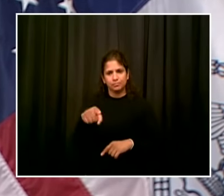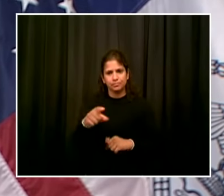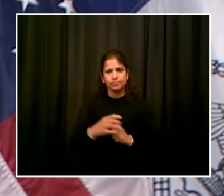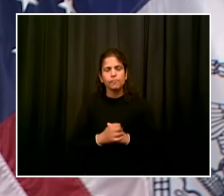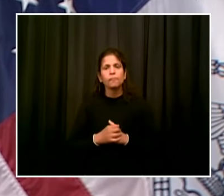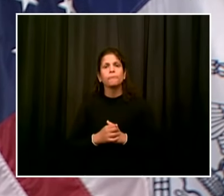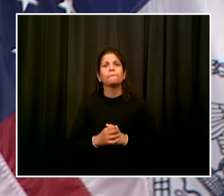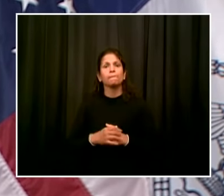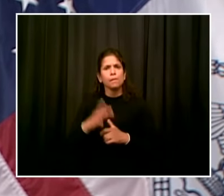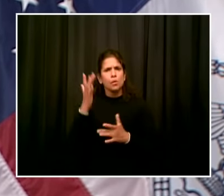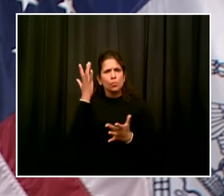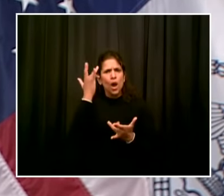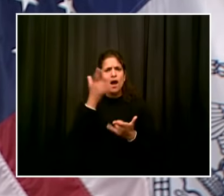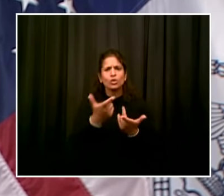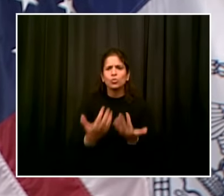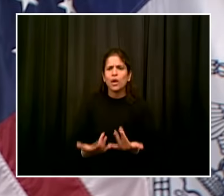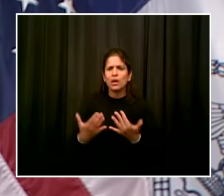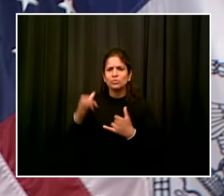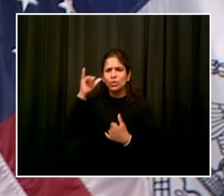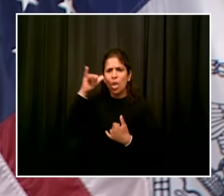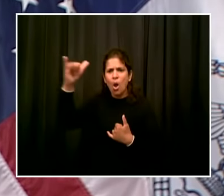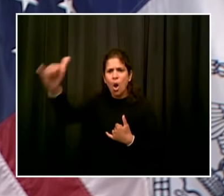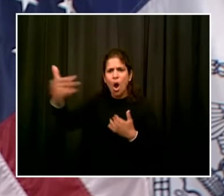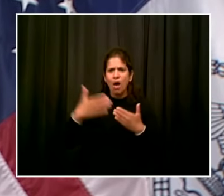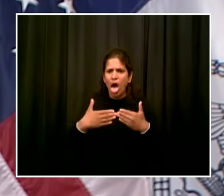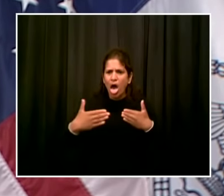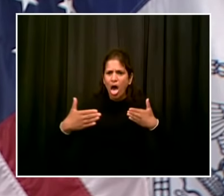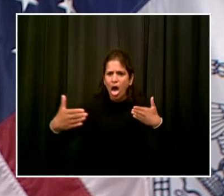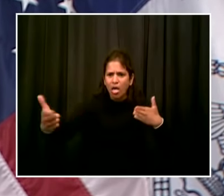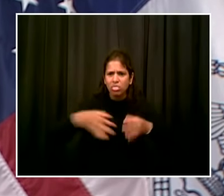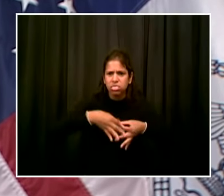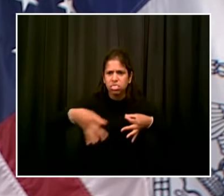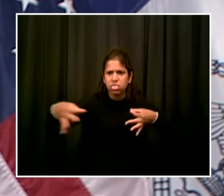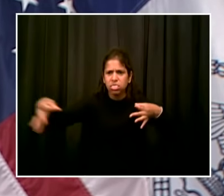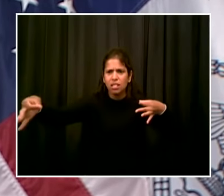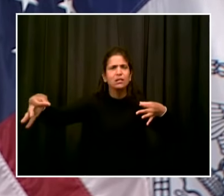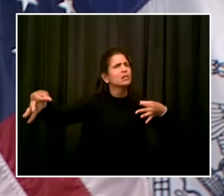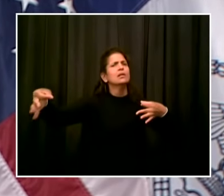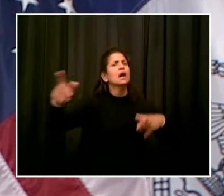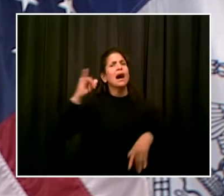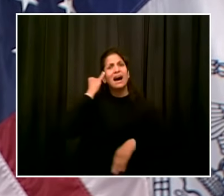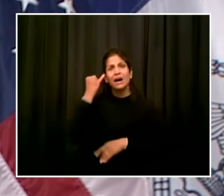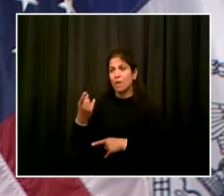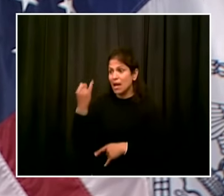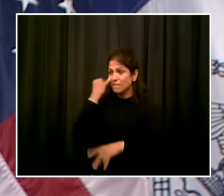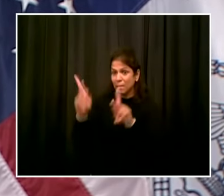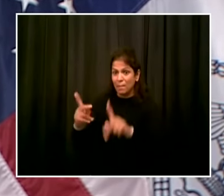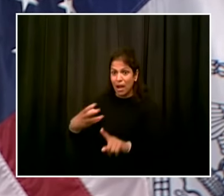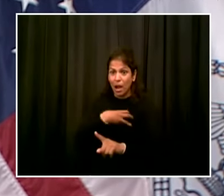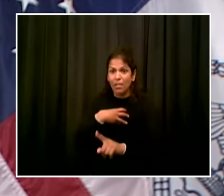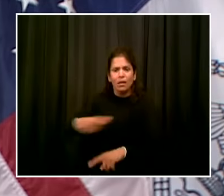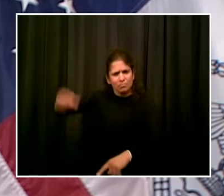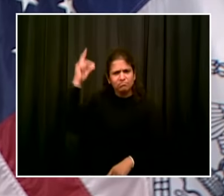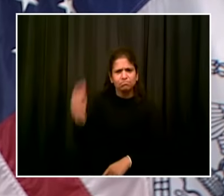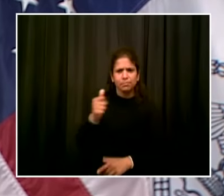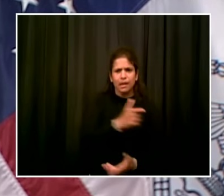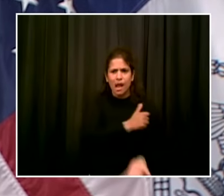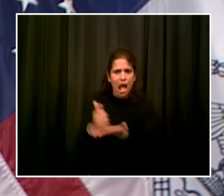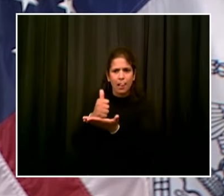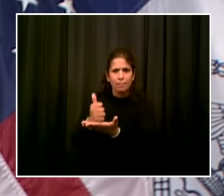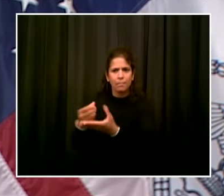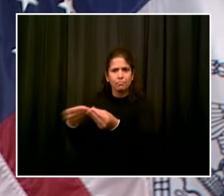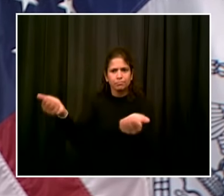take so long to act when you were being notified by officials and 311 complainants about this issue for weeks? Yeah, Maya, I don't know all